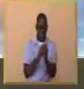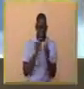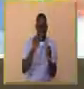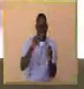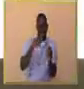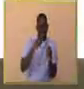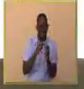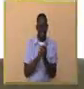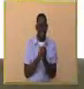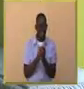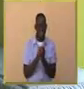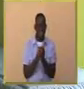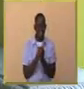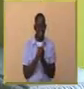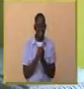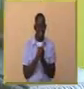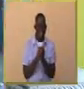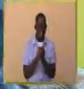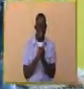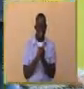Yes, follow me.